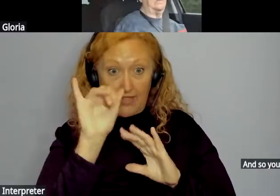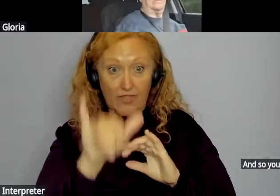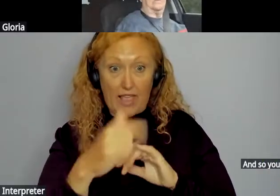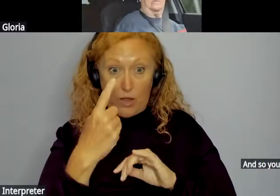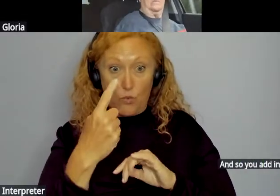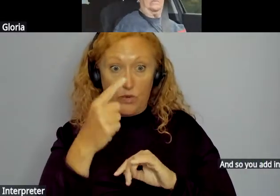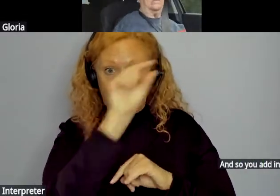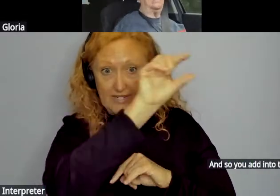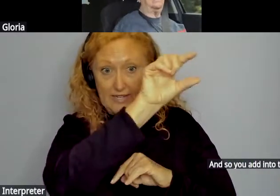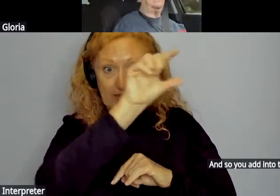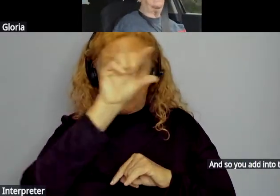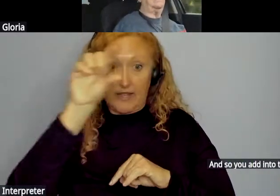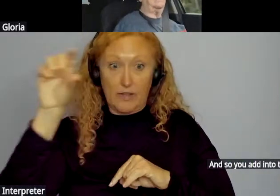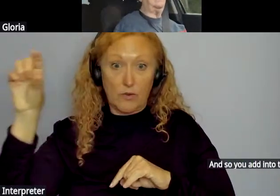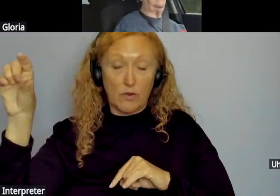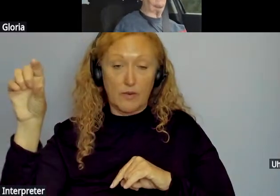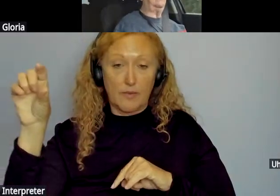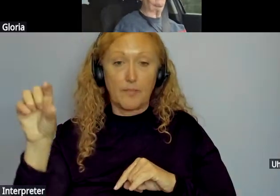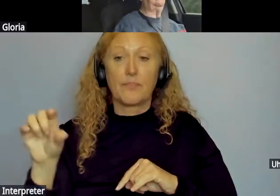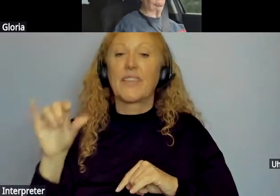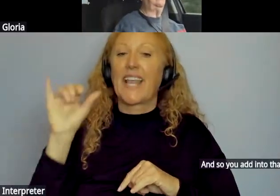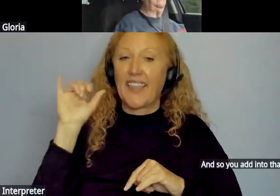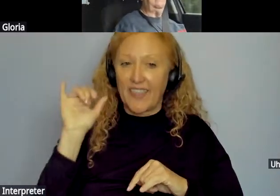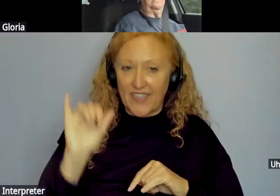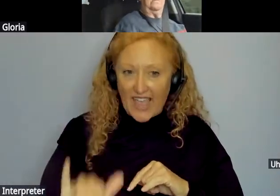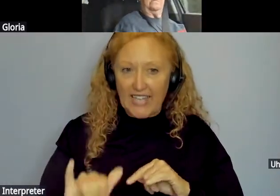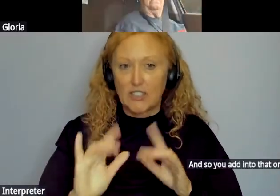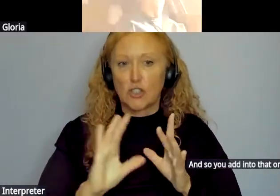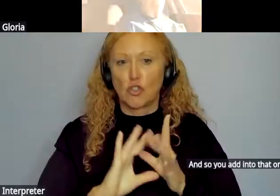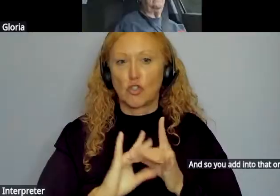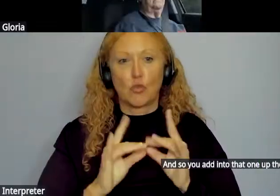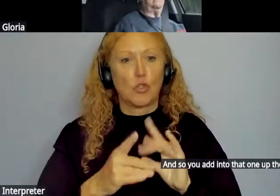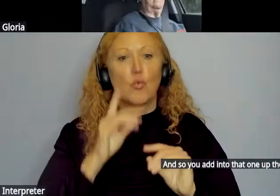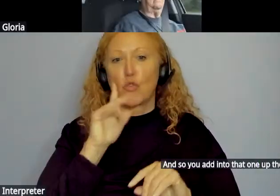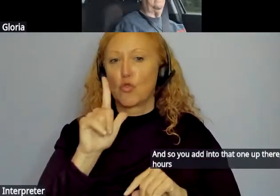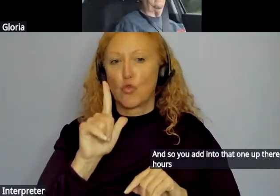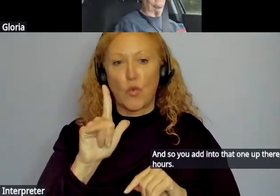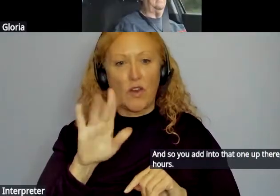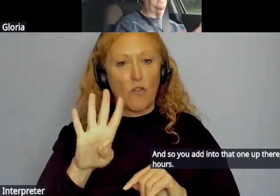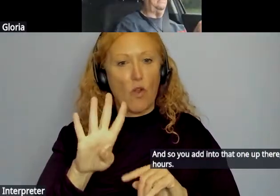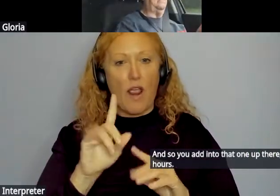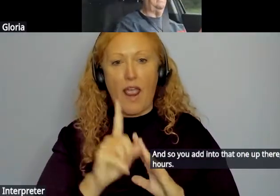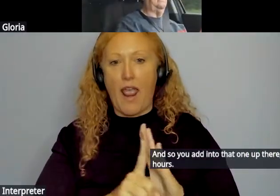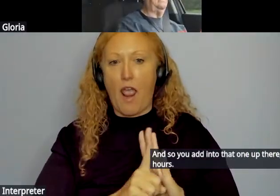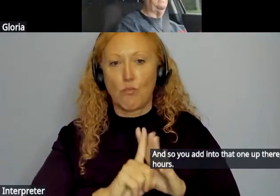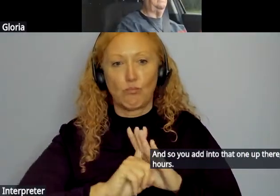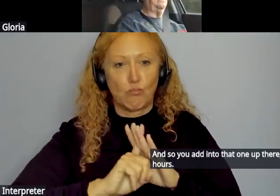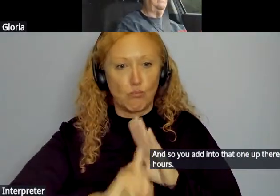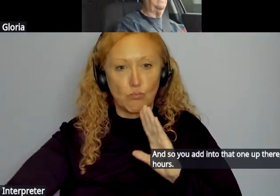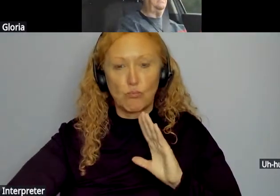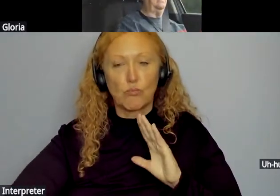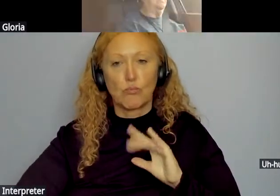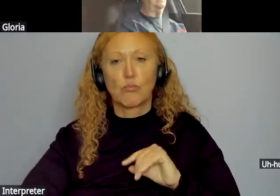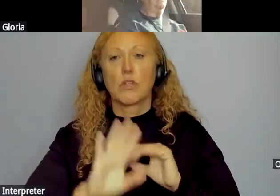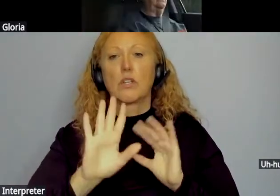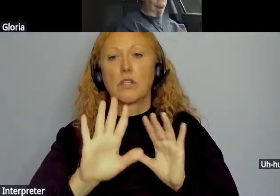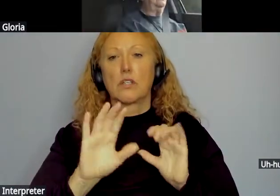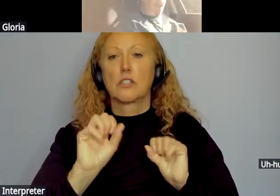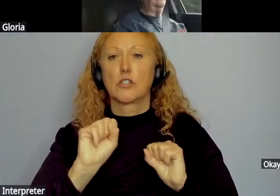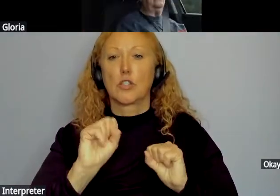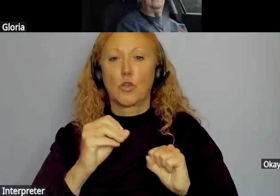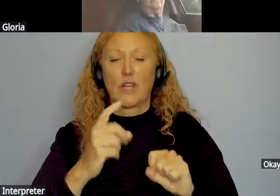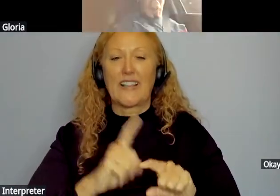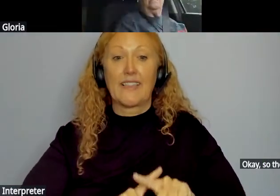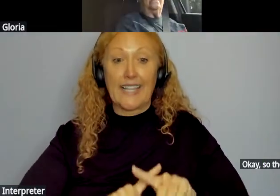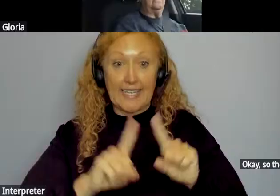right? uh-huh. That's stories. Those go away in 24 hours. Yeah. Okay, so the difference